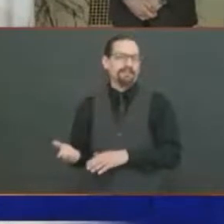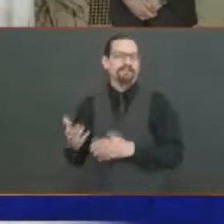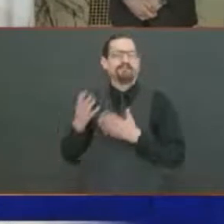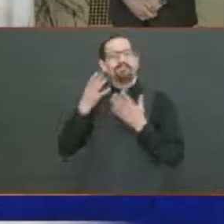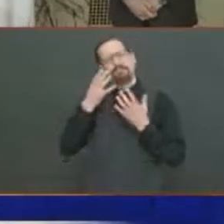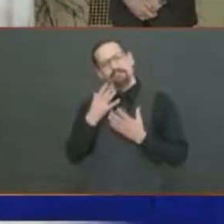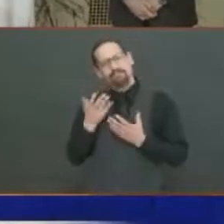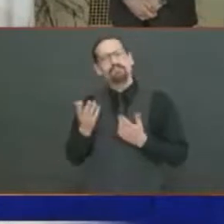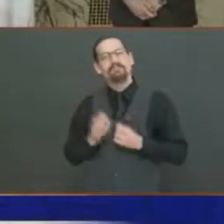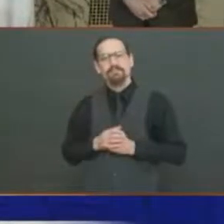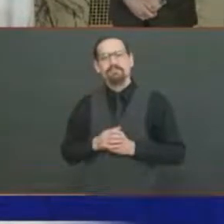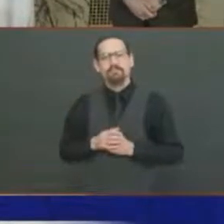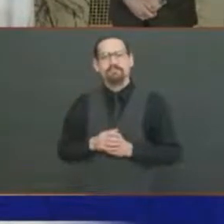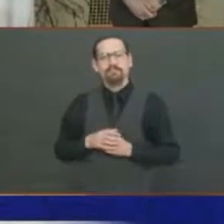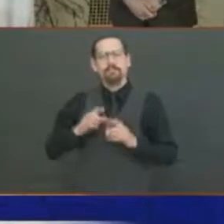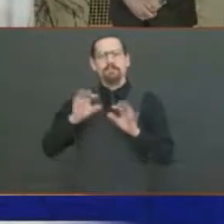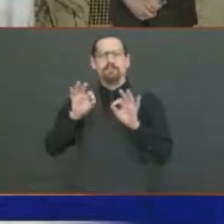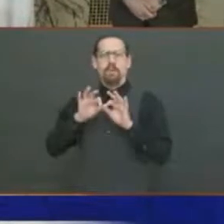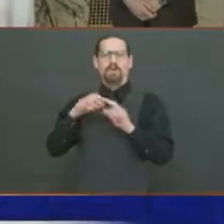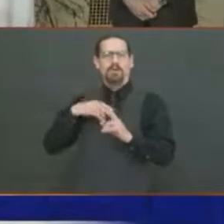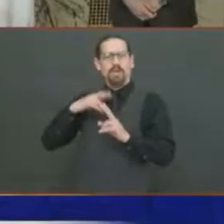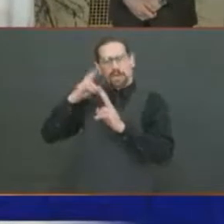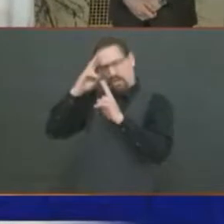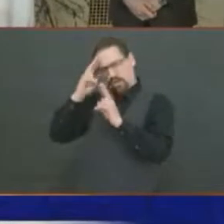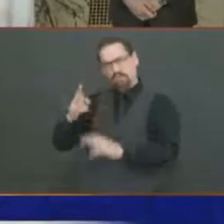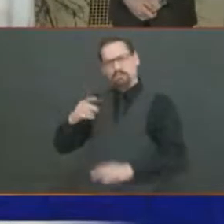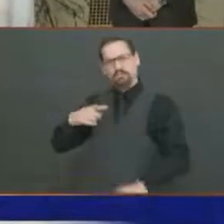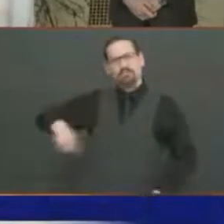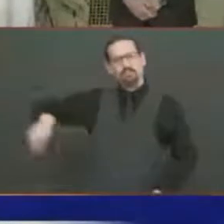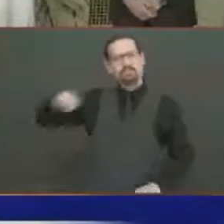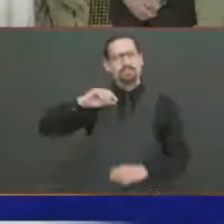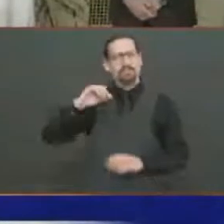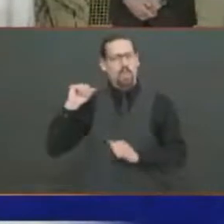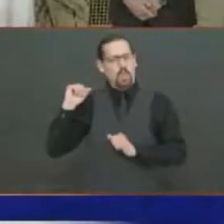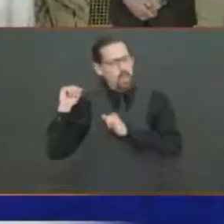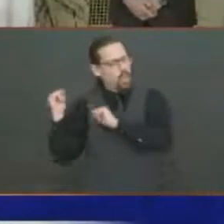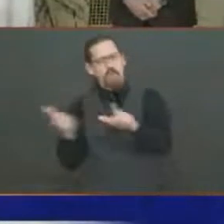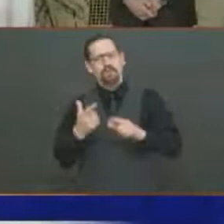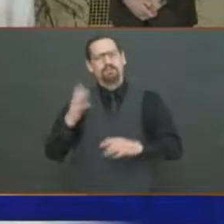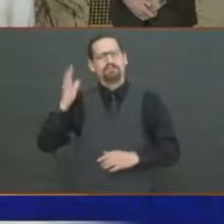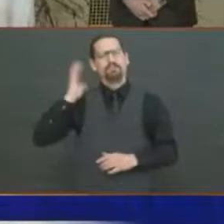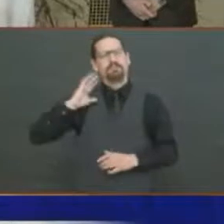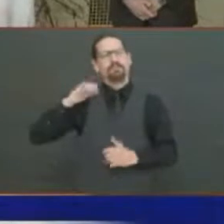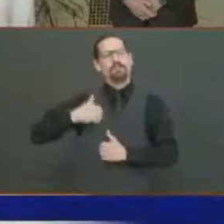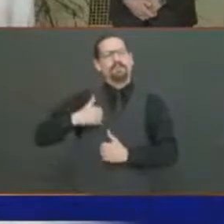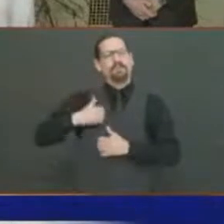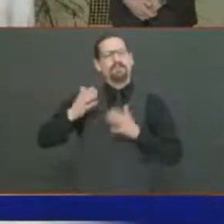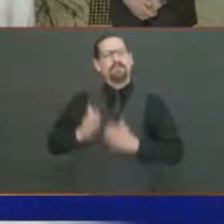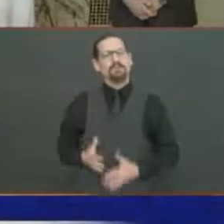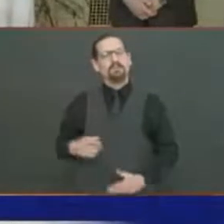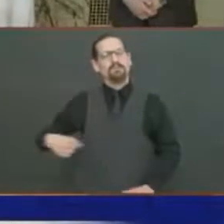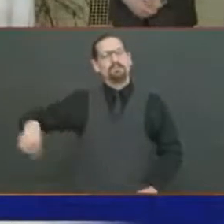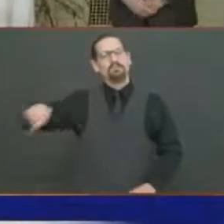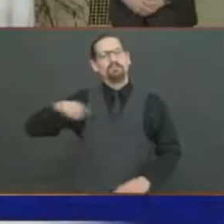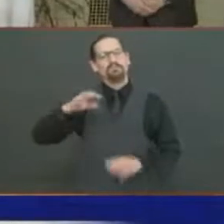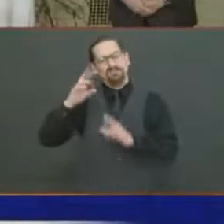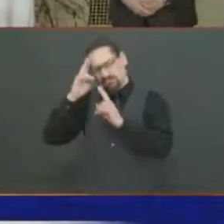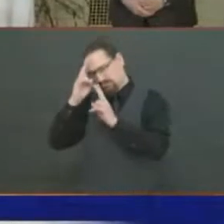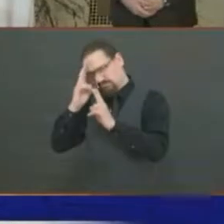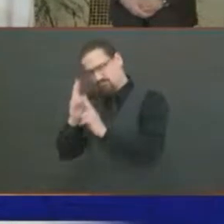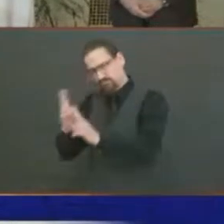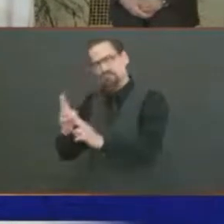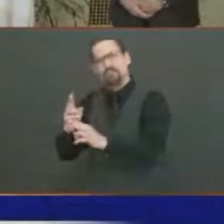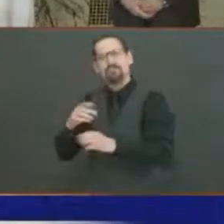honor and remember the veterans from the Vets Home, there are veterans who live at and get care at